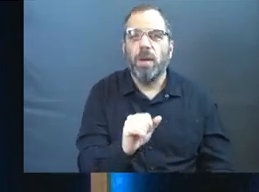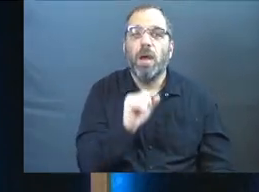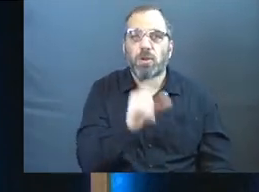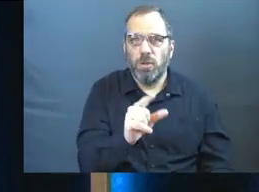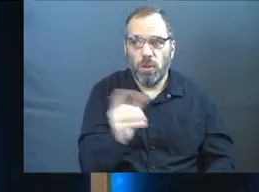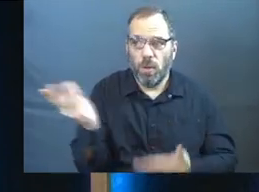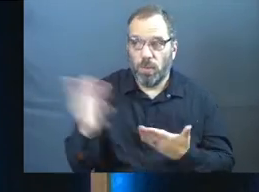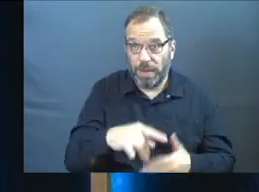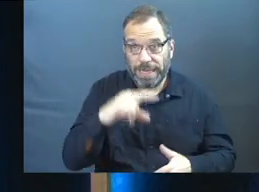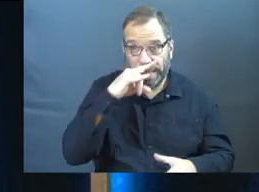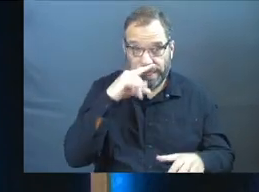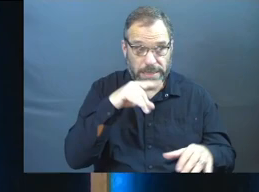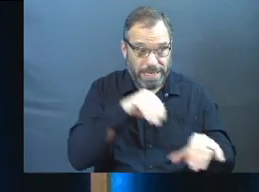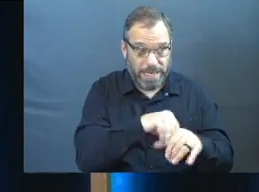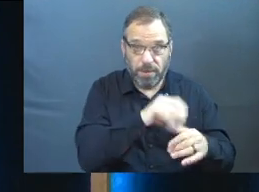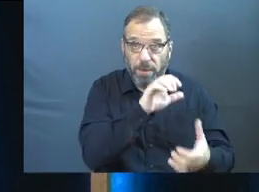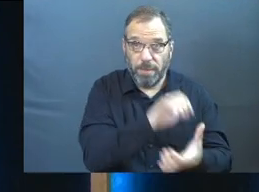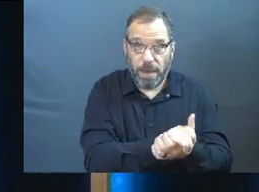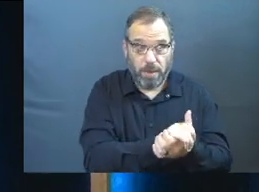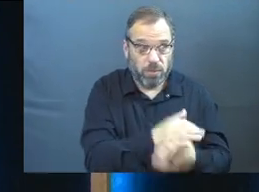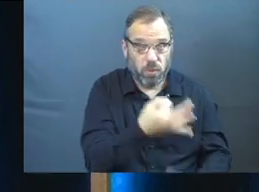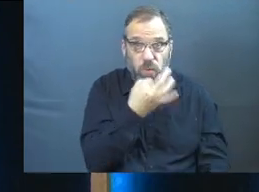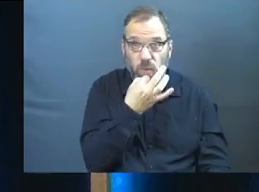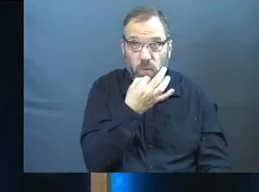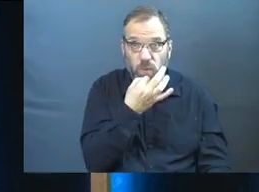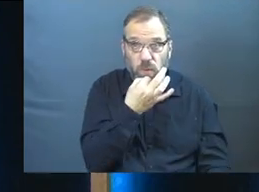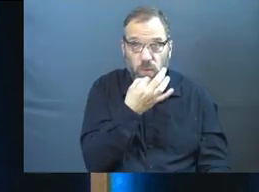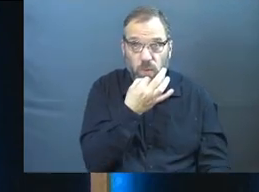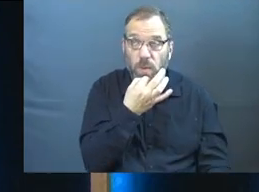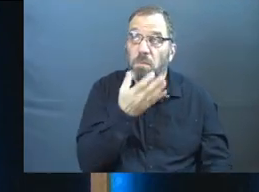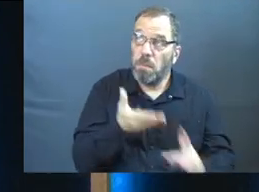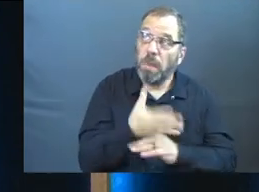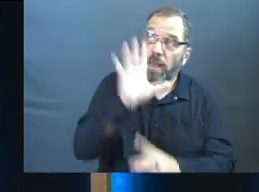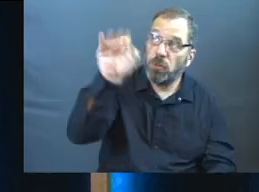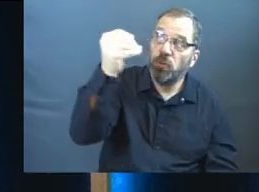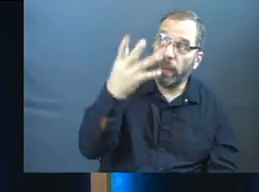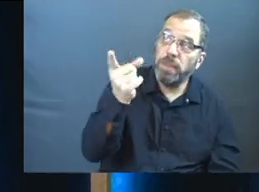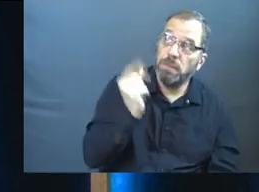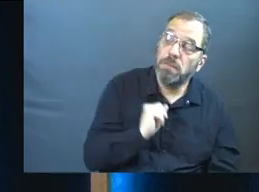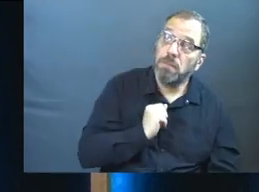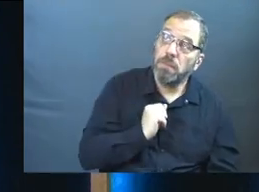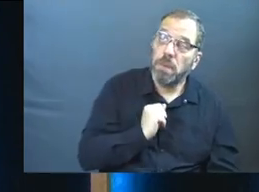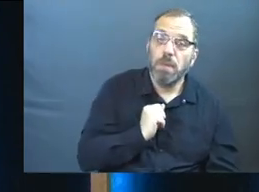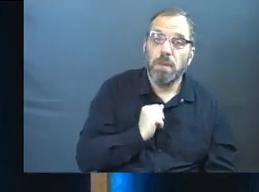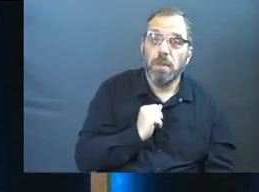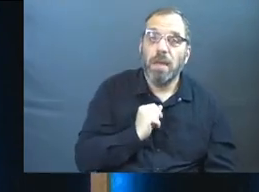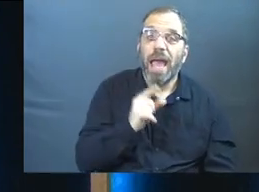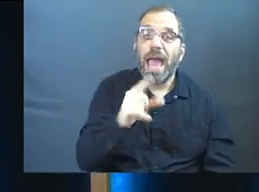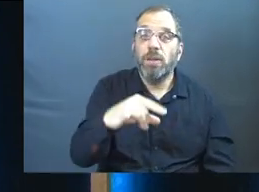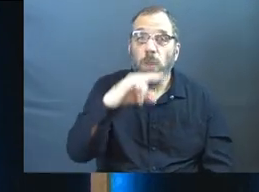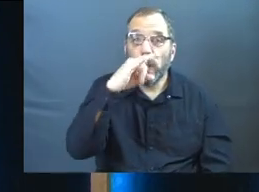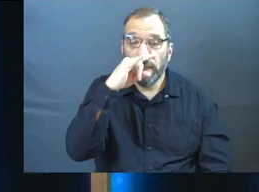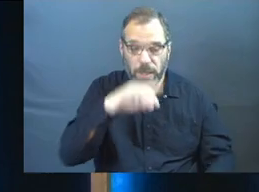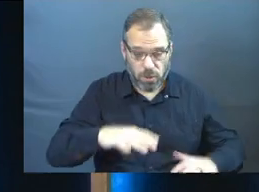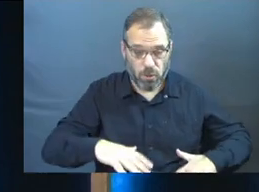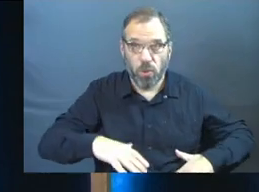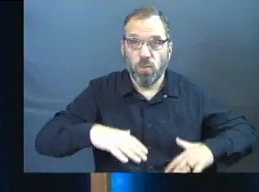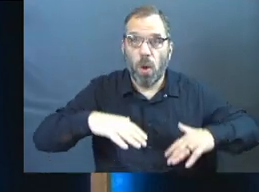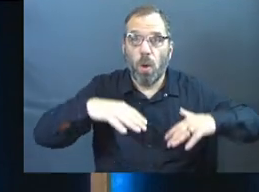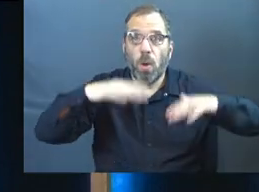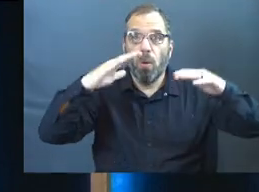You're going to bring kids into this relationship someday by God's grace. And your kids should grow